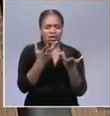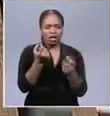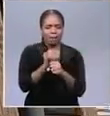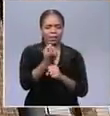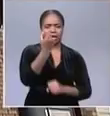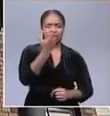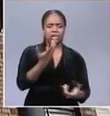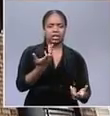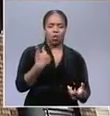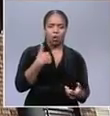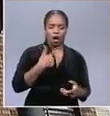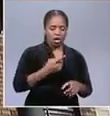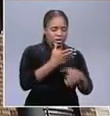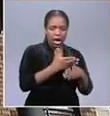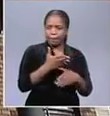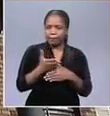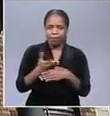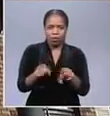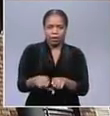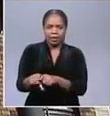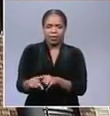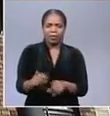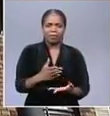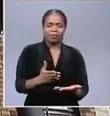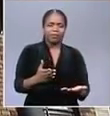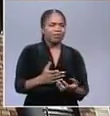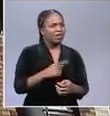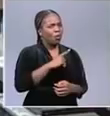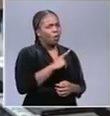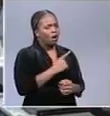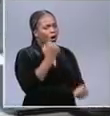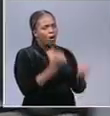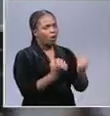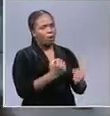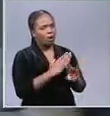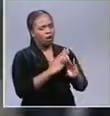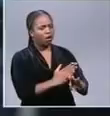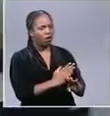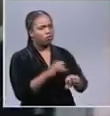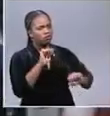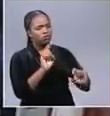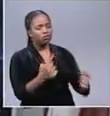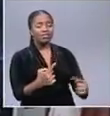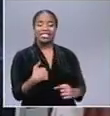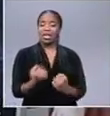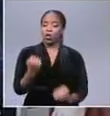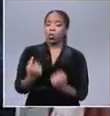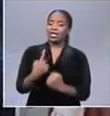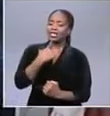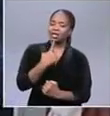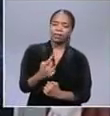most workers, the discrepancy is about 600 Rand. So why would the Labour Court say you can't strike? So the Labour Court has said that it's a